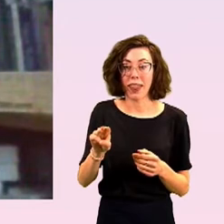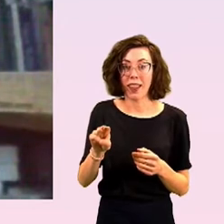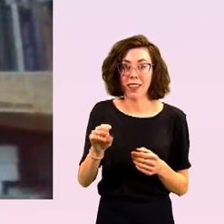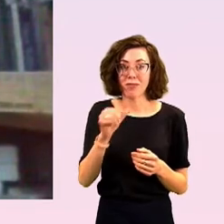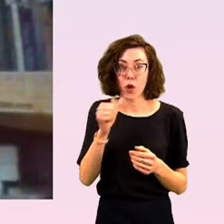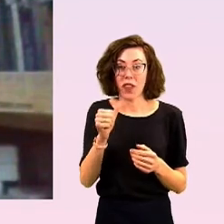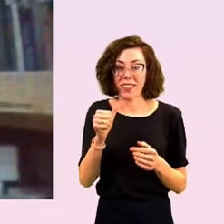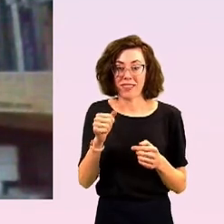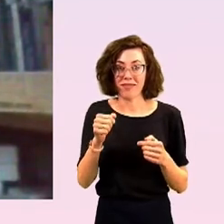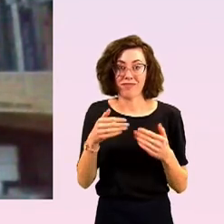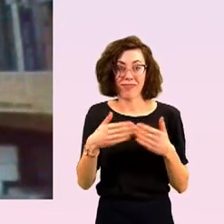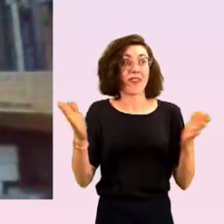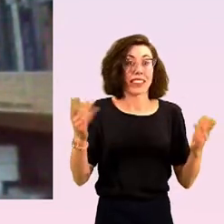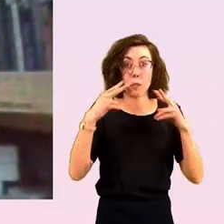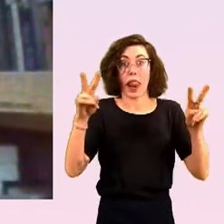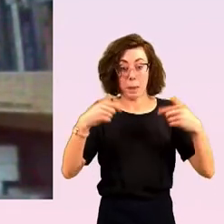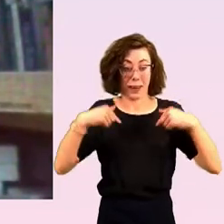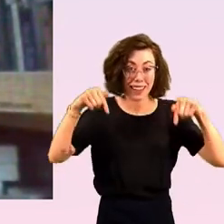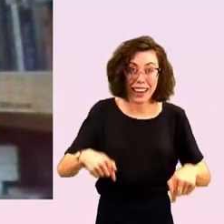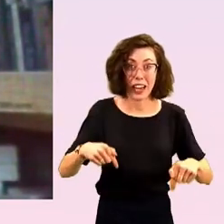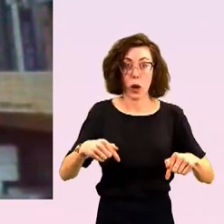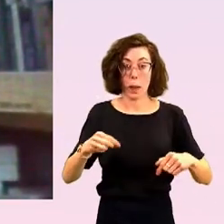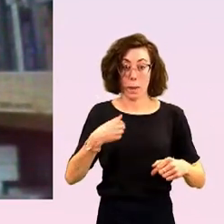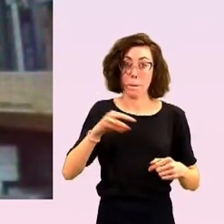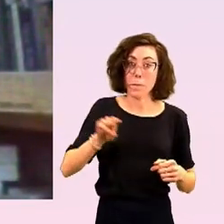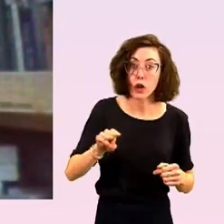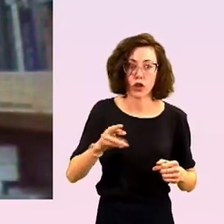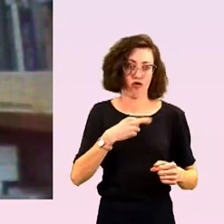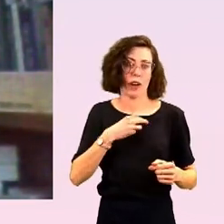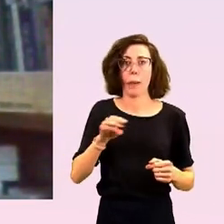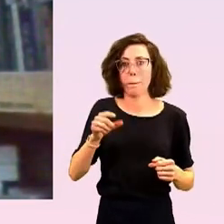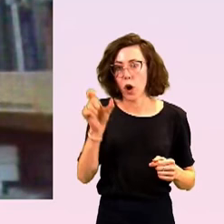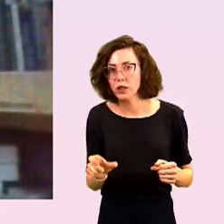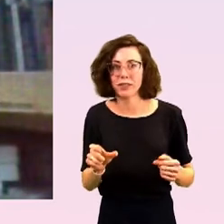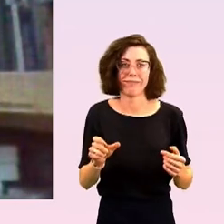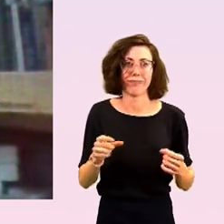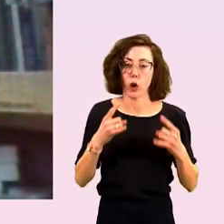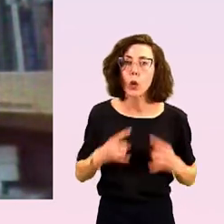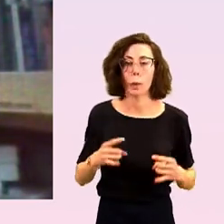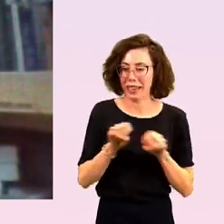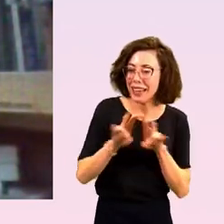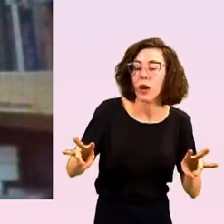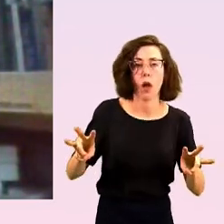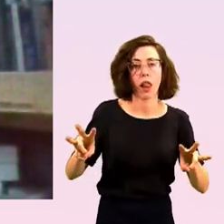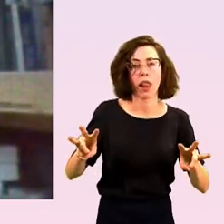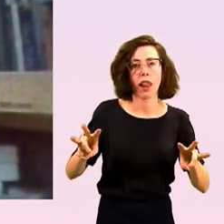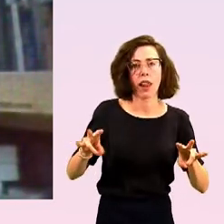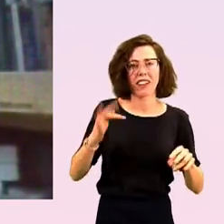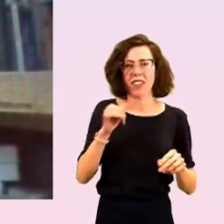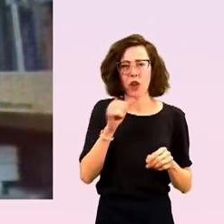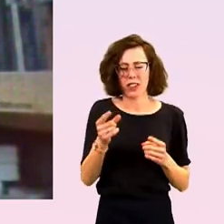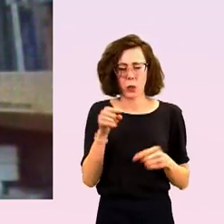heard as human beings, as people, real people, and as equals, unless we do that